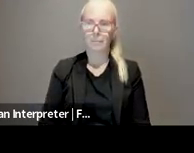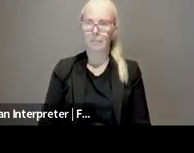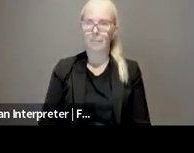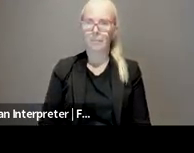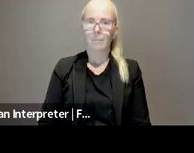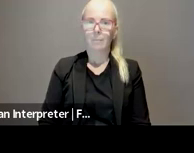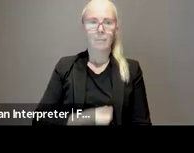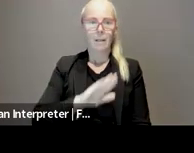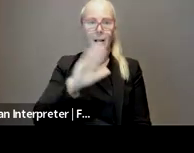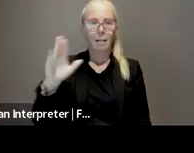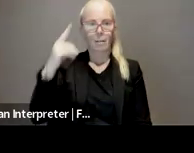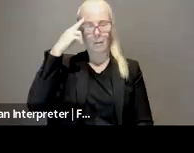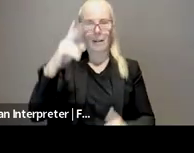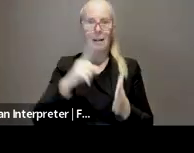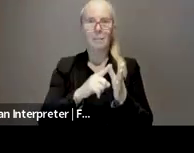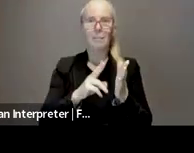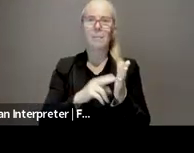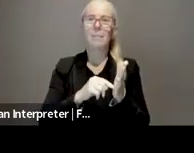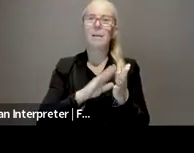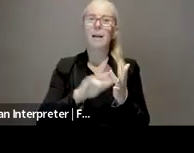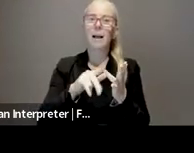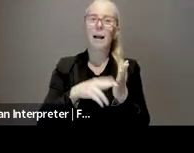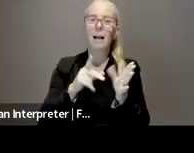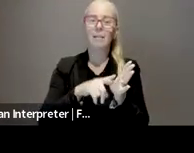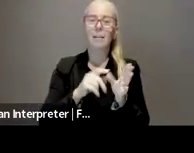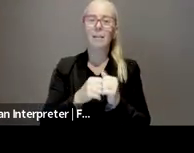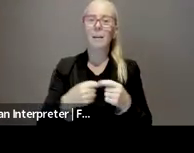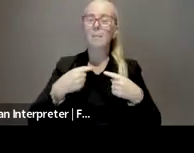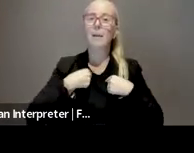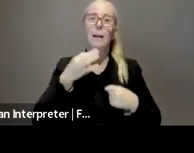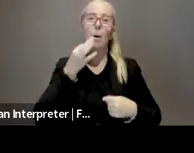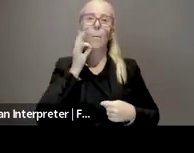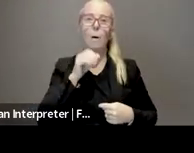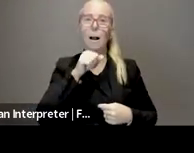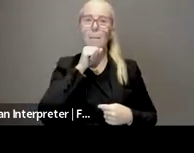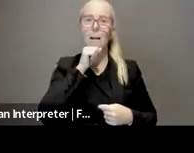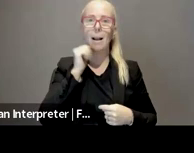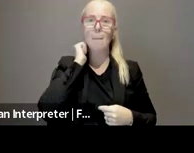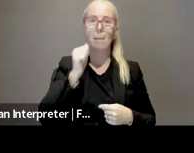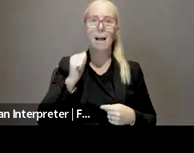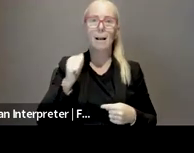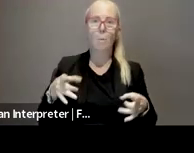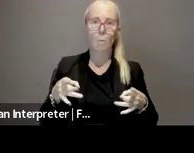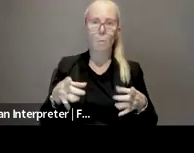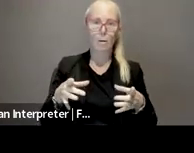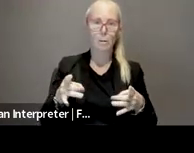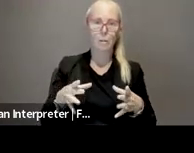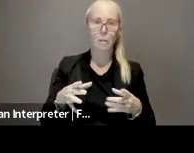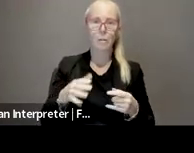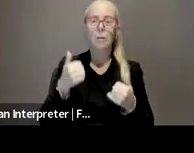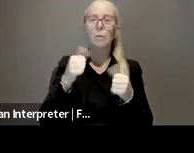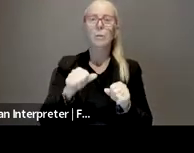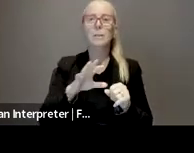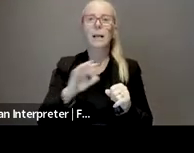Hello, my name is Anthony DiRogello, and I'm a white man sitting in a black wheelchair using a non-invasive